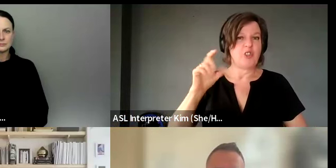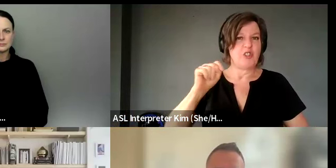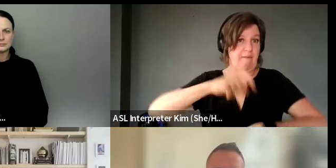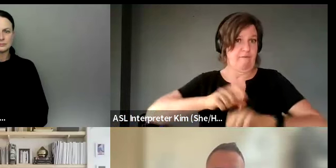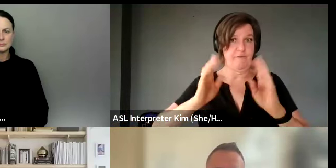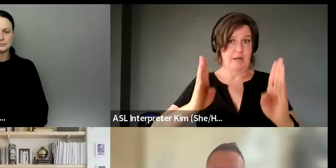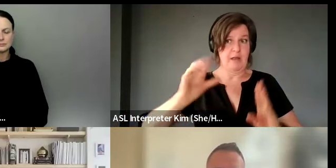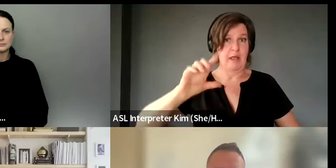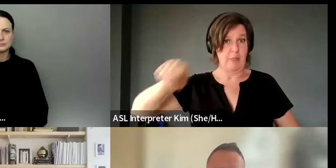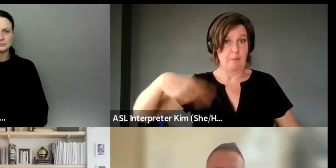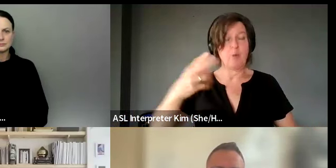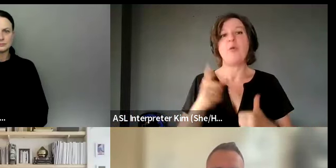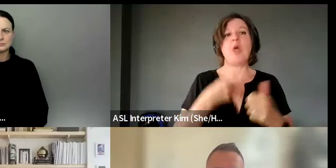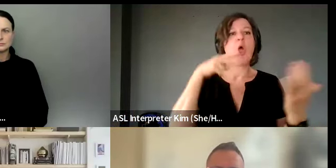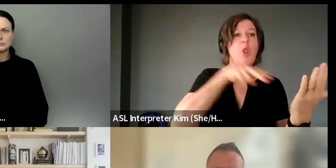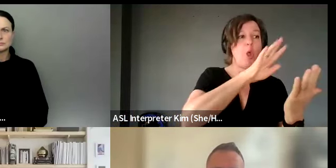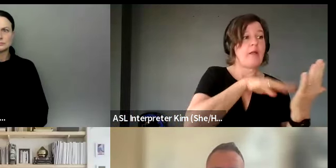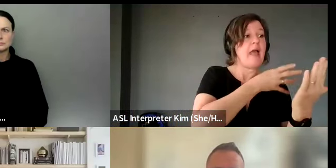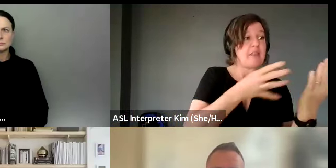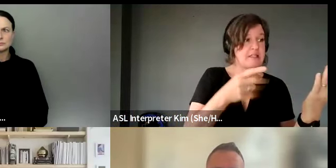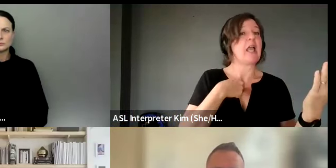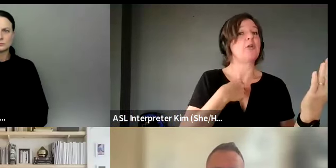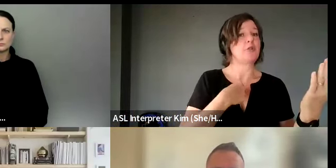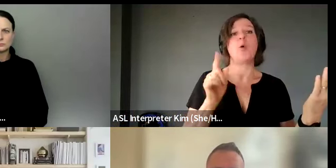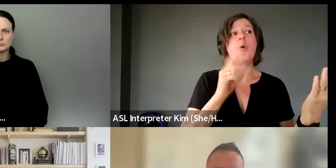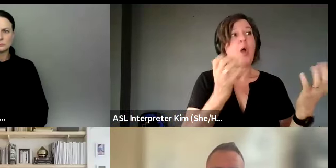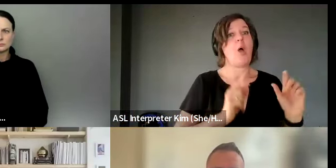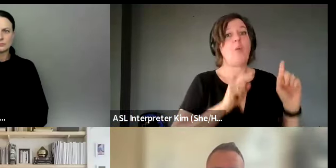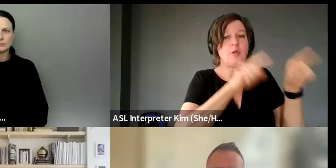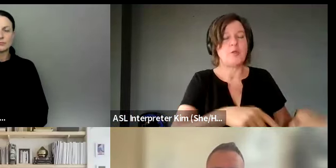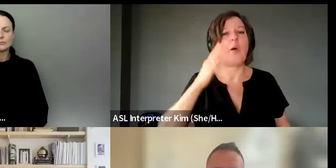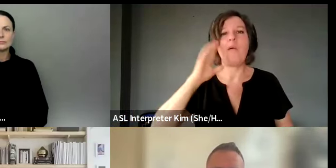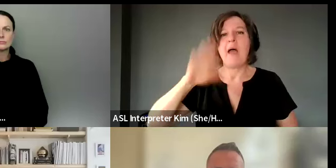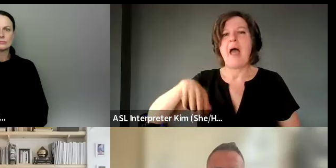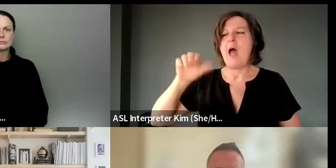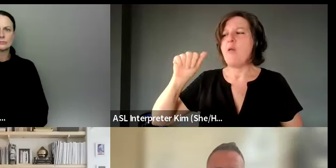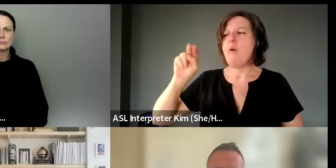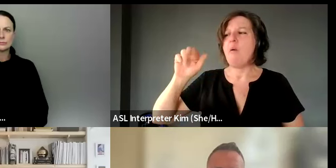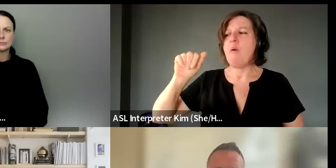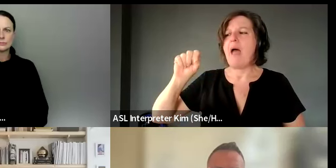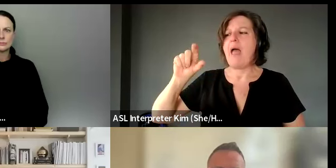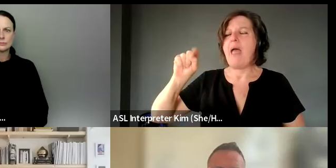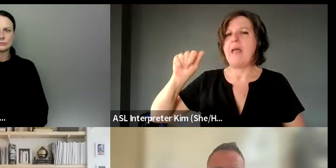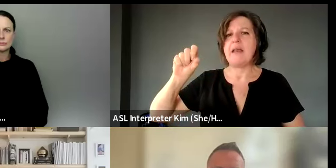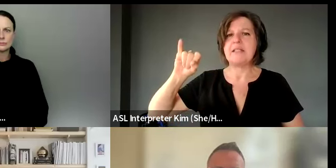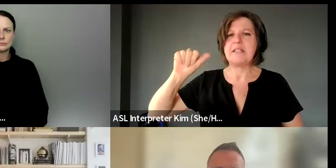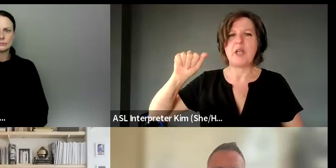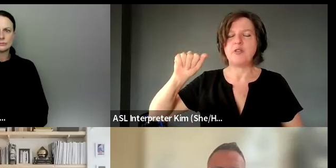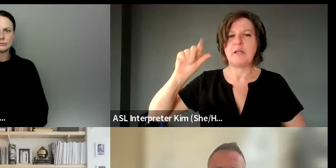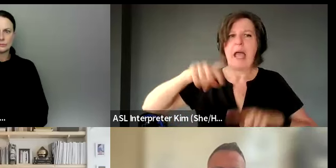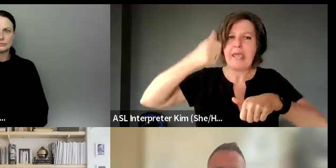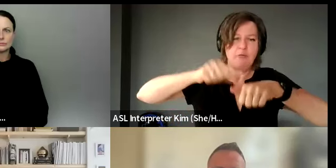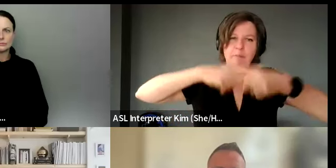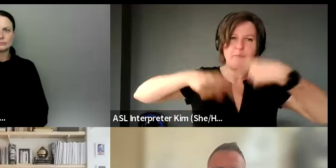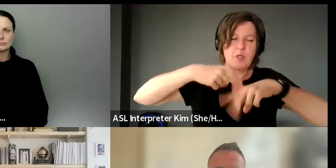said, it's just like looking at the schedule. What do I want to attend? I know Anastasia did that, but maybe some other people left it for the last minute and then already had